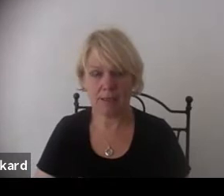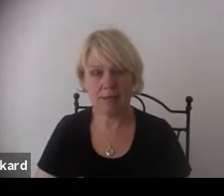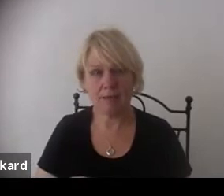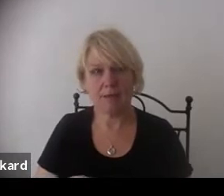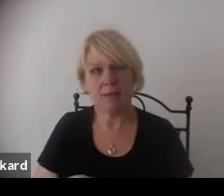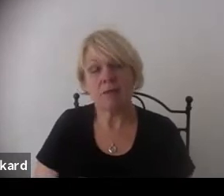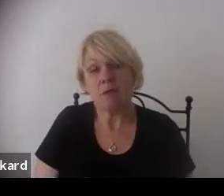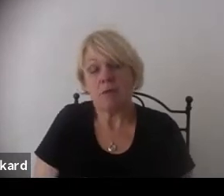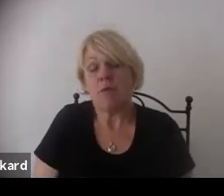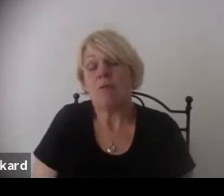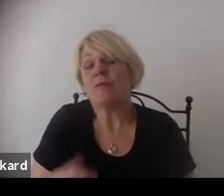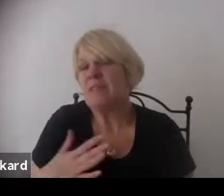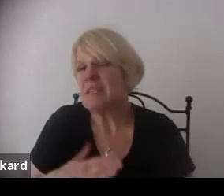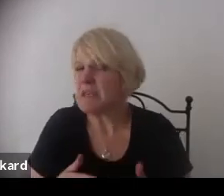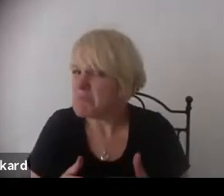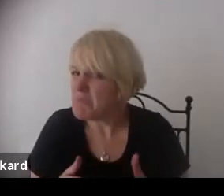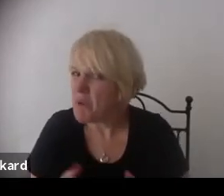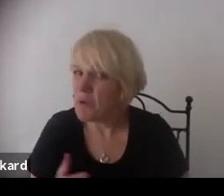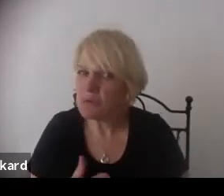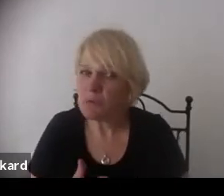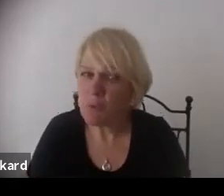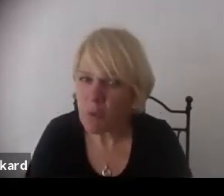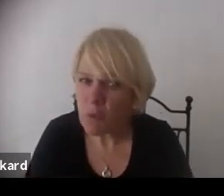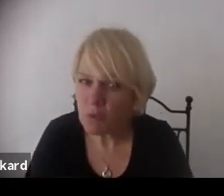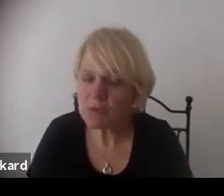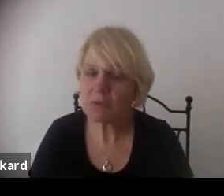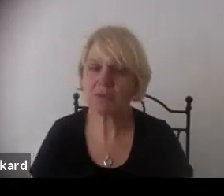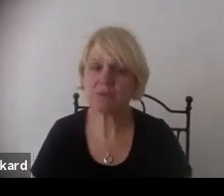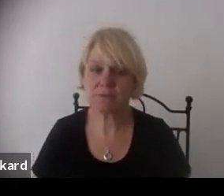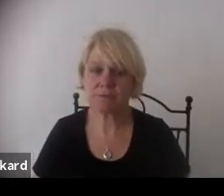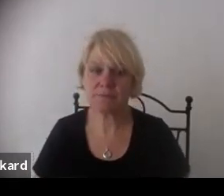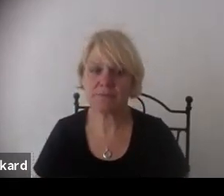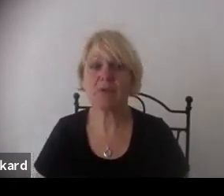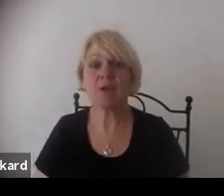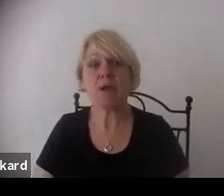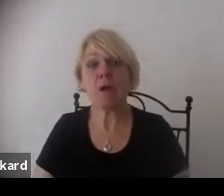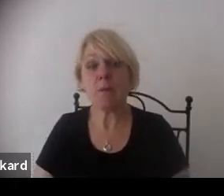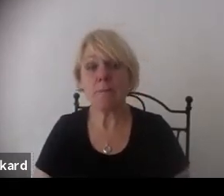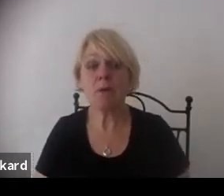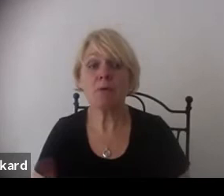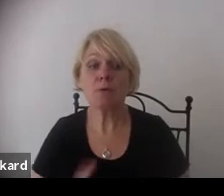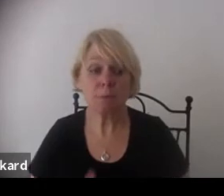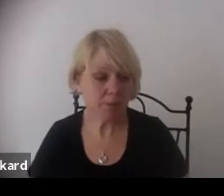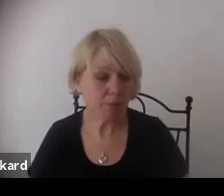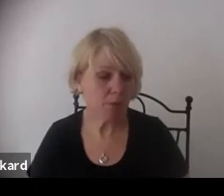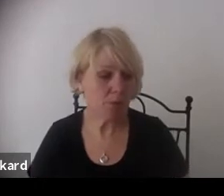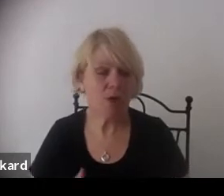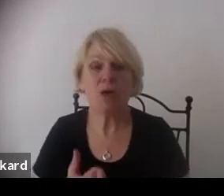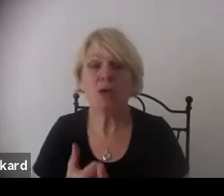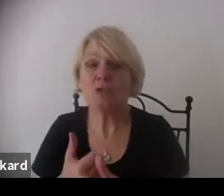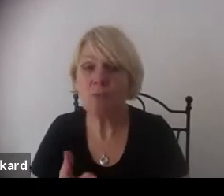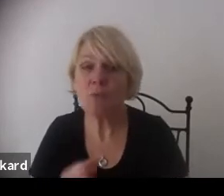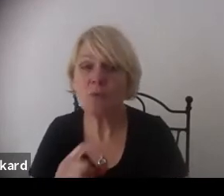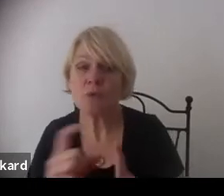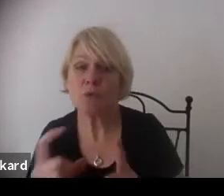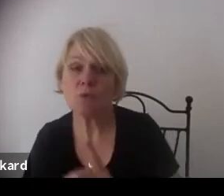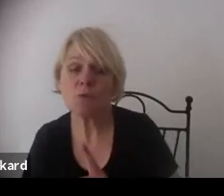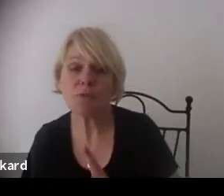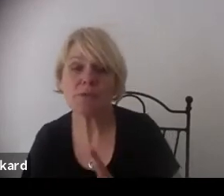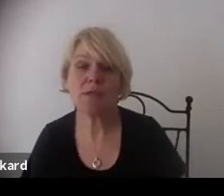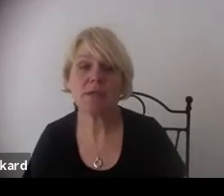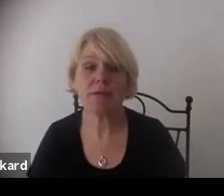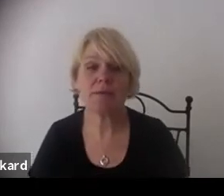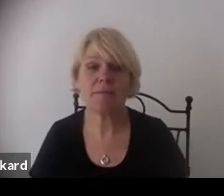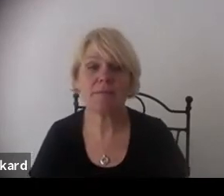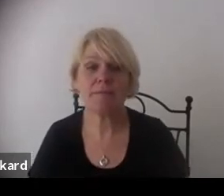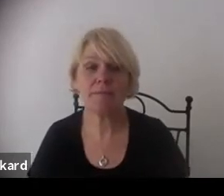And most of those people are supported in the community, and there's some questions we'll talk about that. So in their own homes,